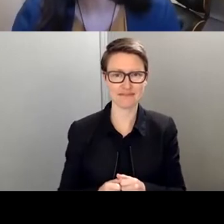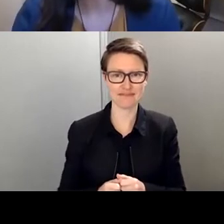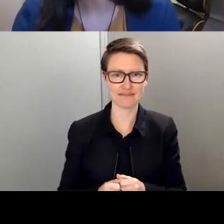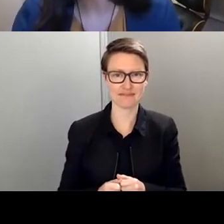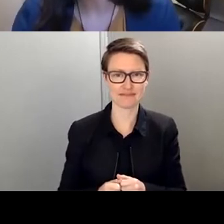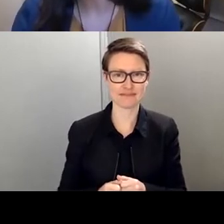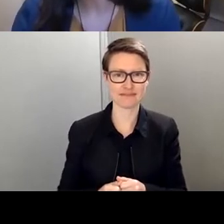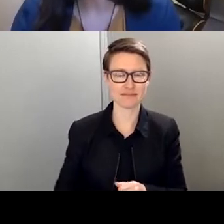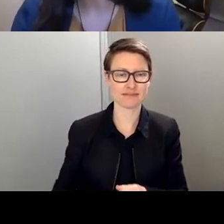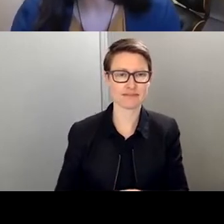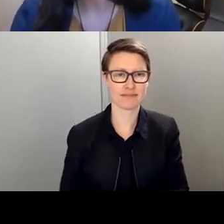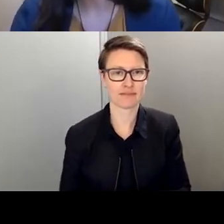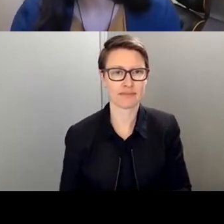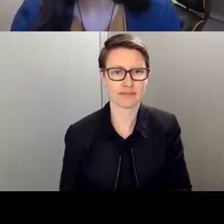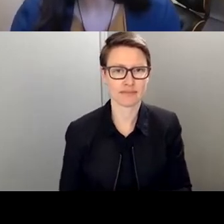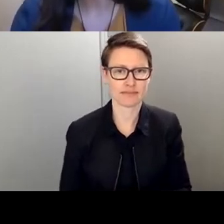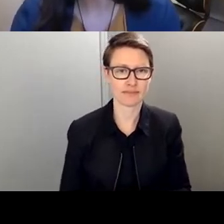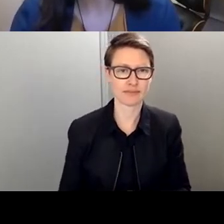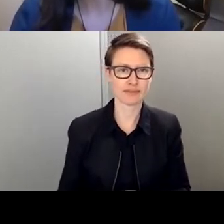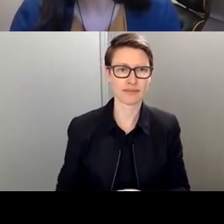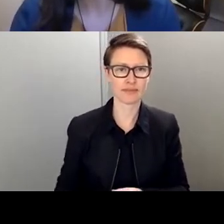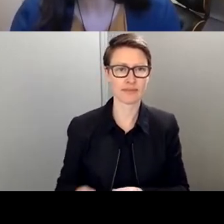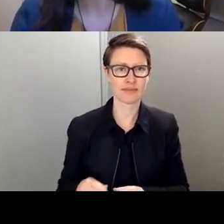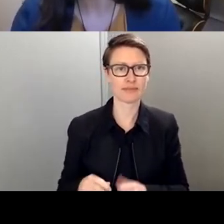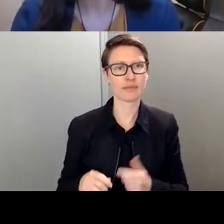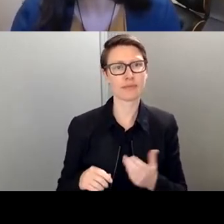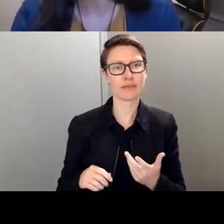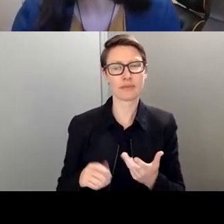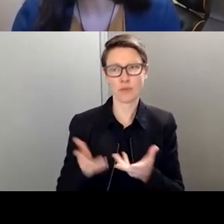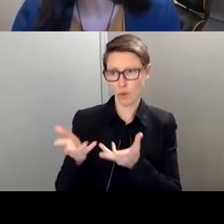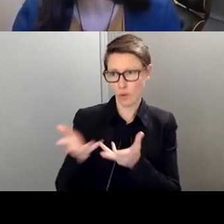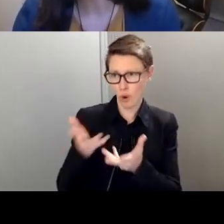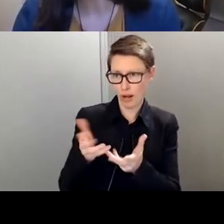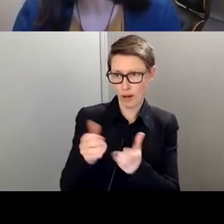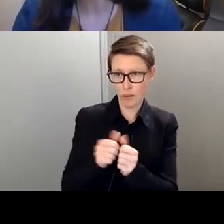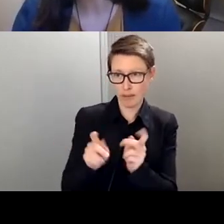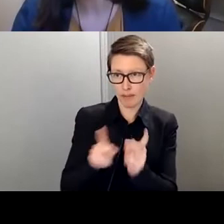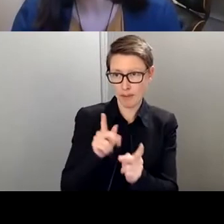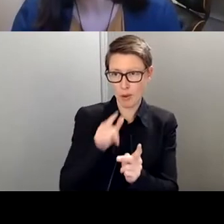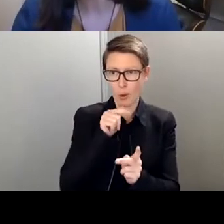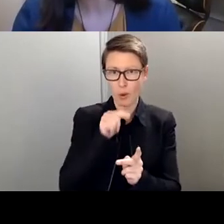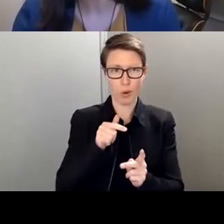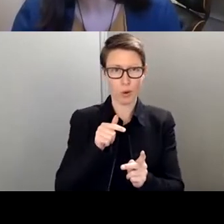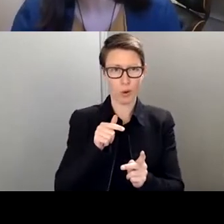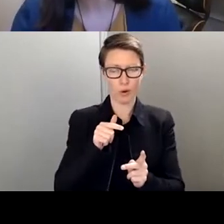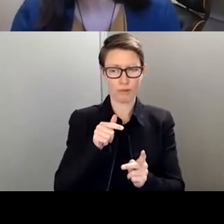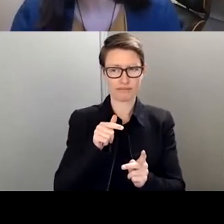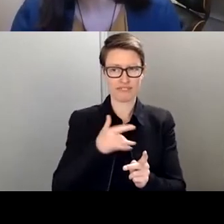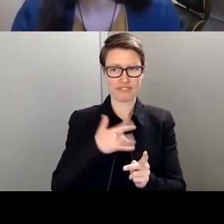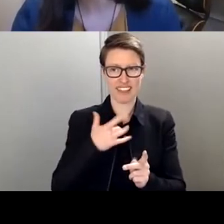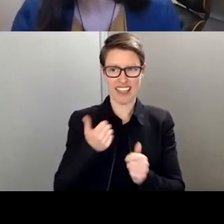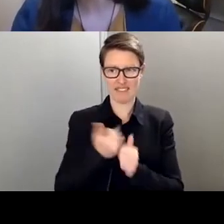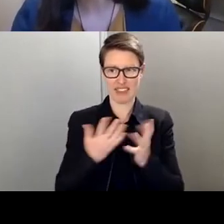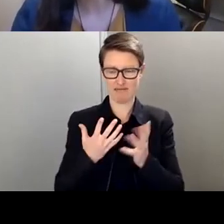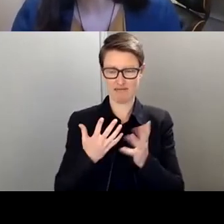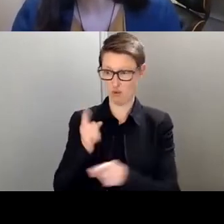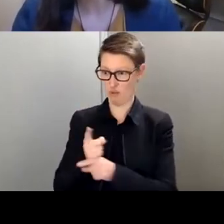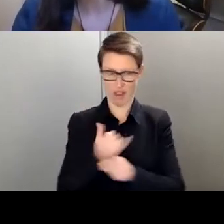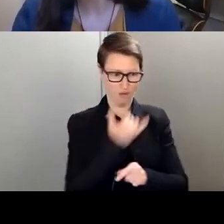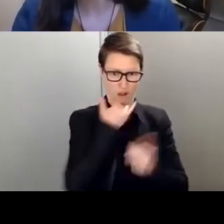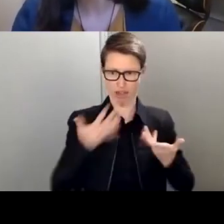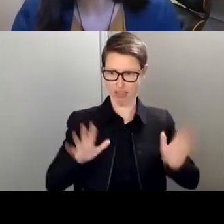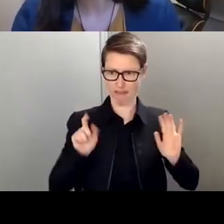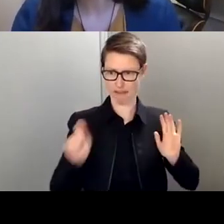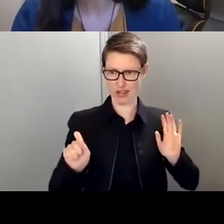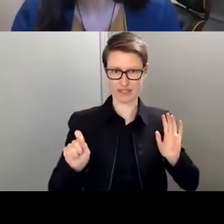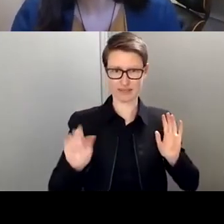Working with people that come into the space as absolutes. And, you know, and a lot of times it's, I think the storytelling